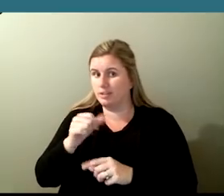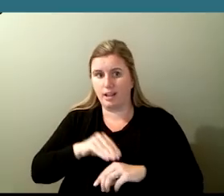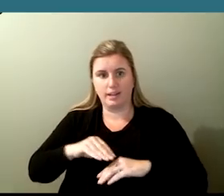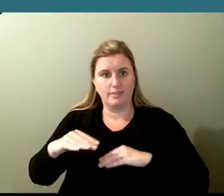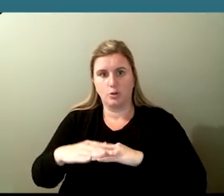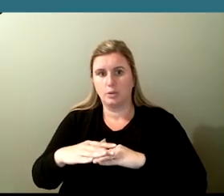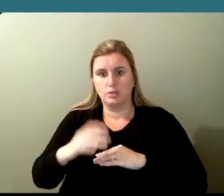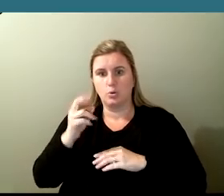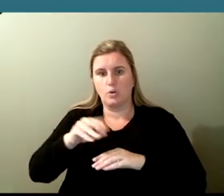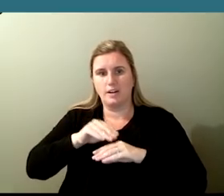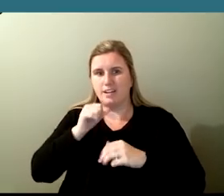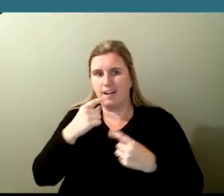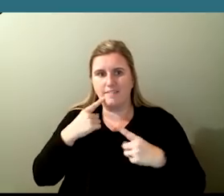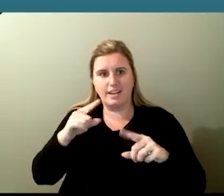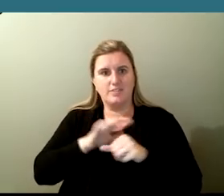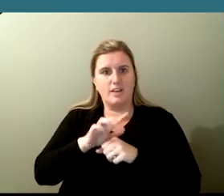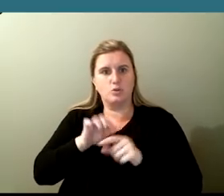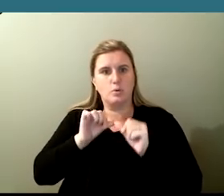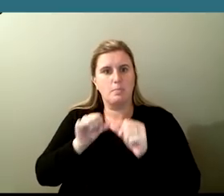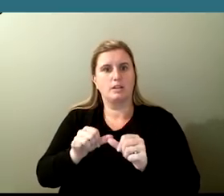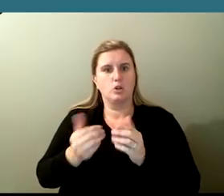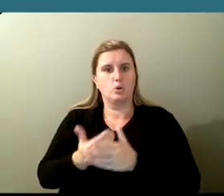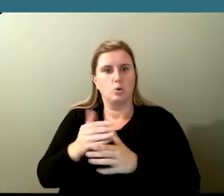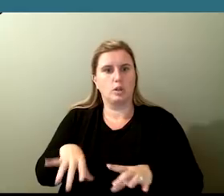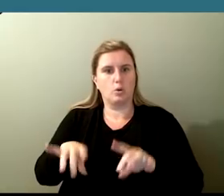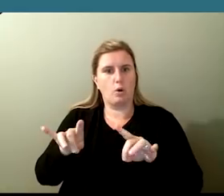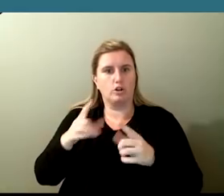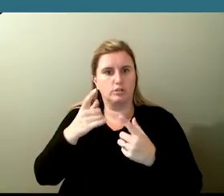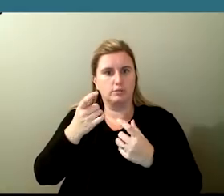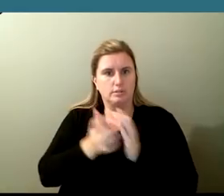influence or is not effective enough to maintain newly acquired skills.